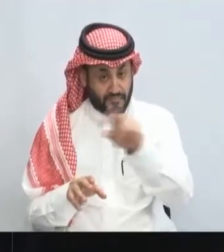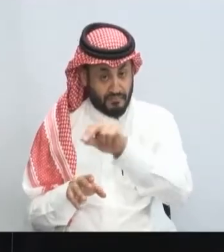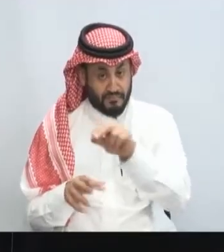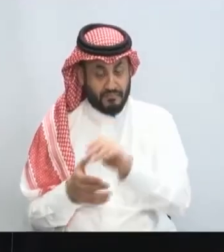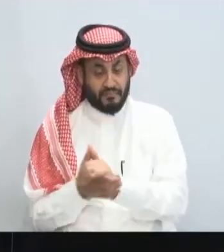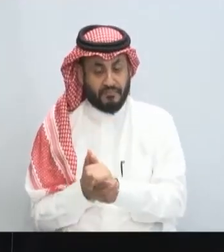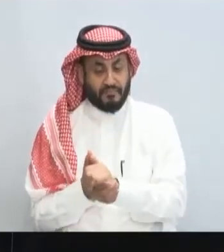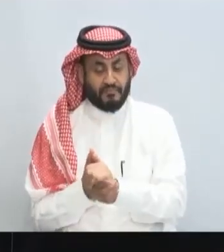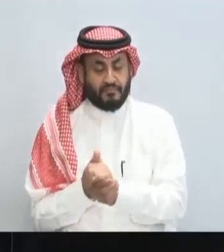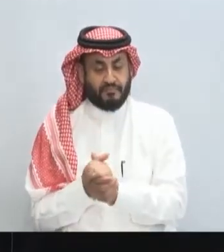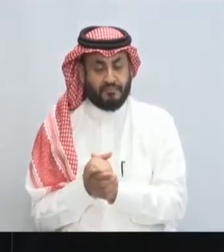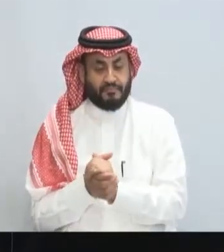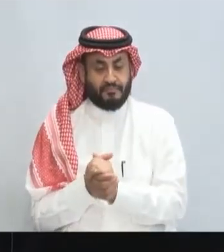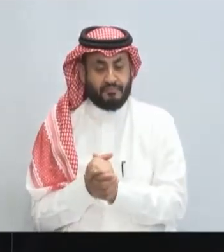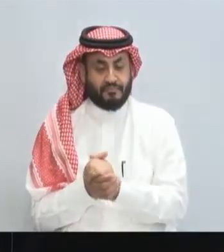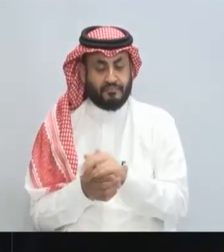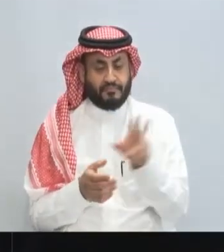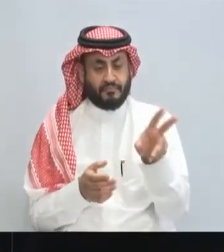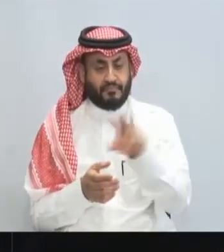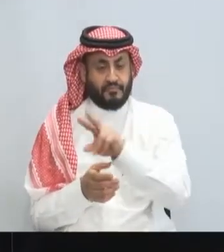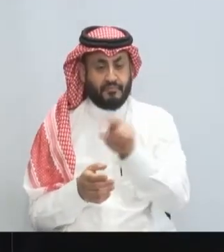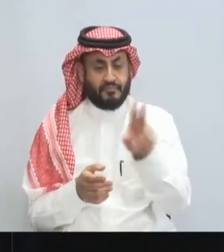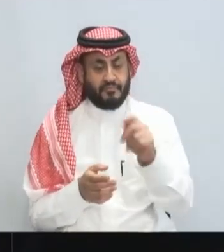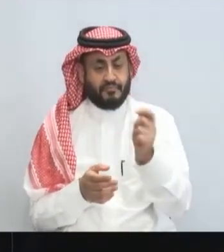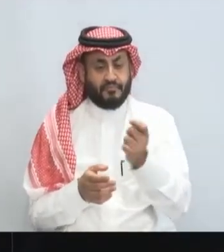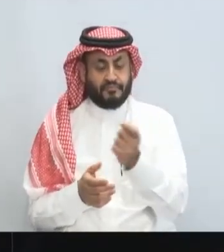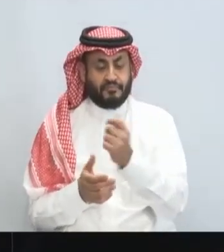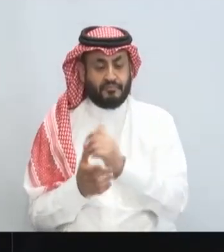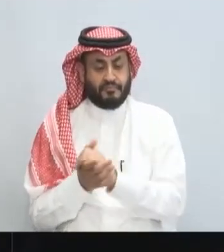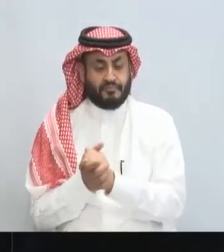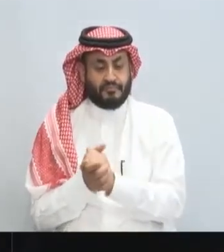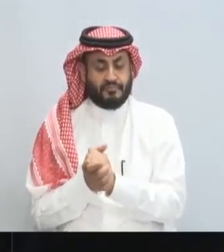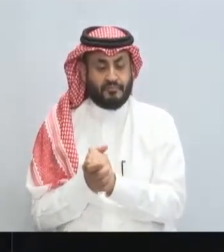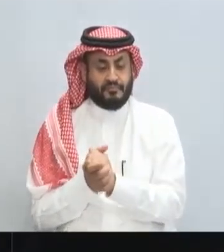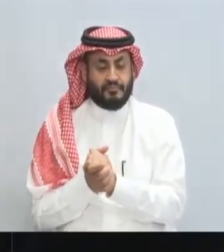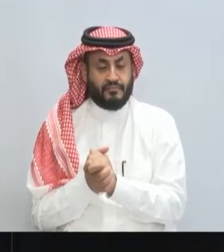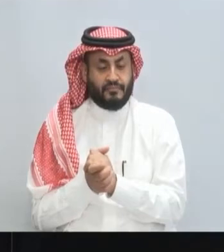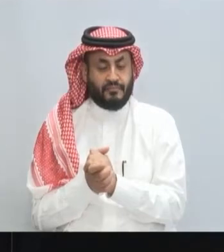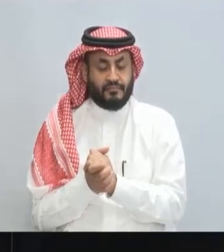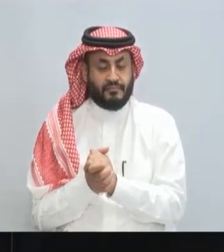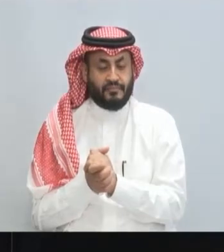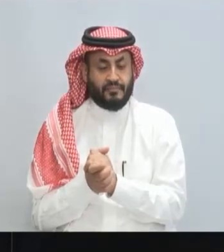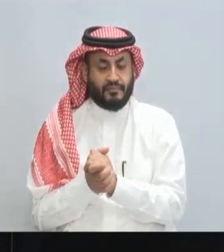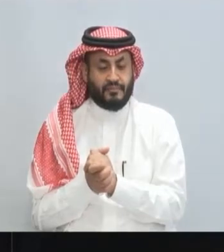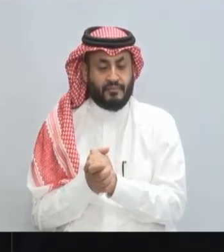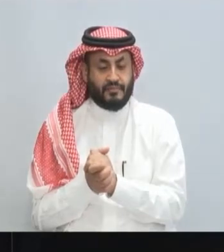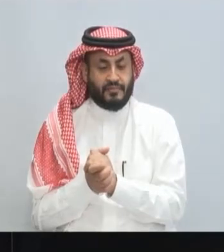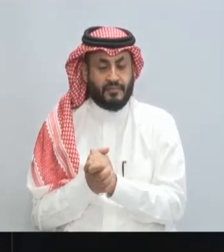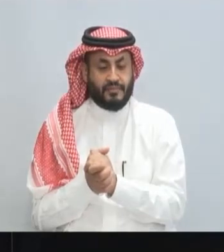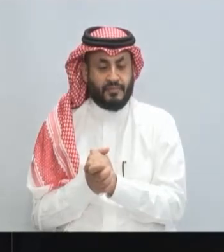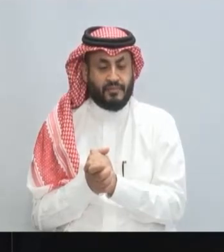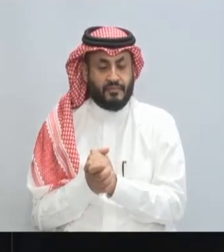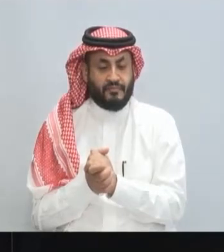on these lines, to write down the same sentences and to copy them. Now, I'm going to chant it one more